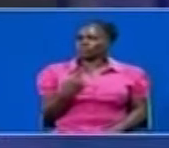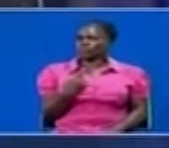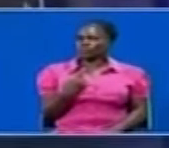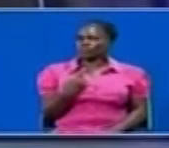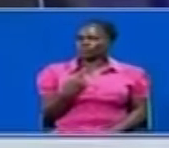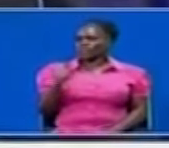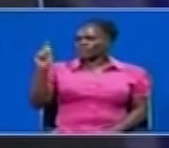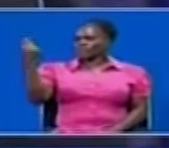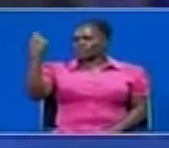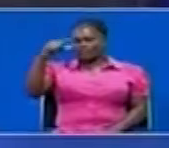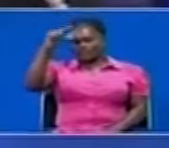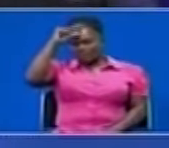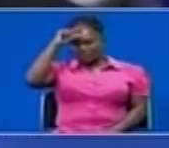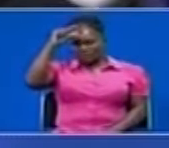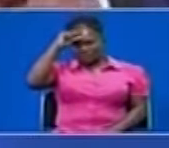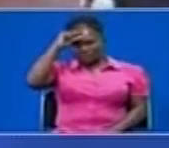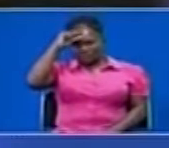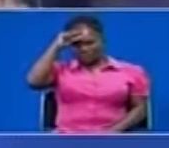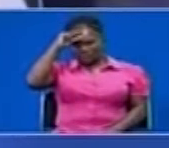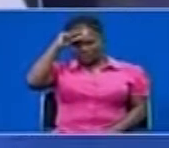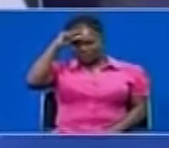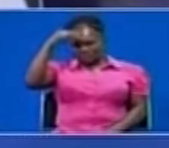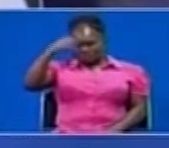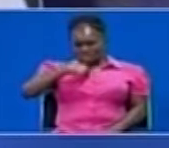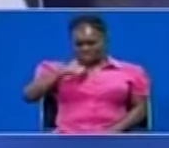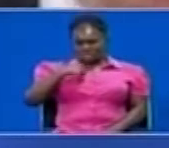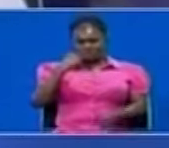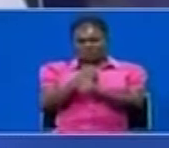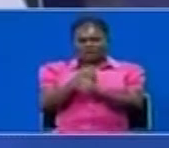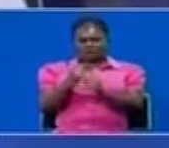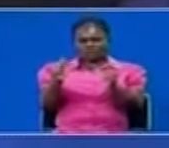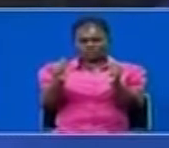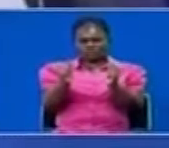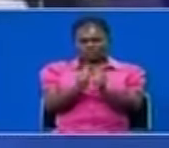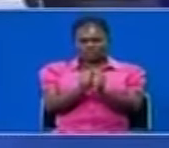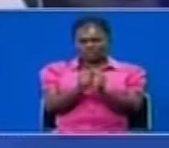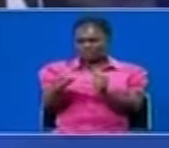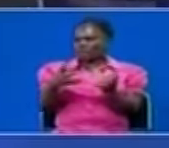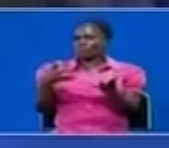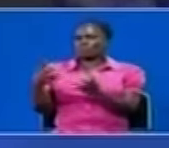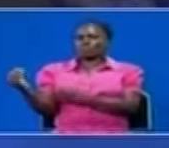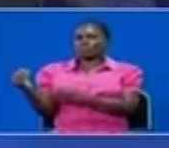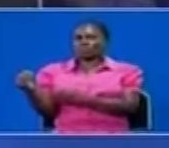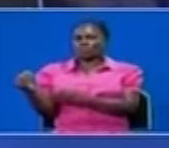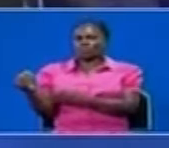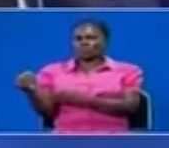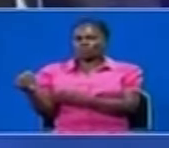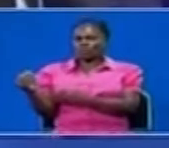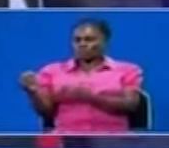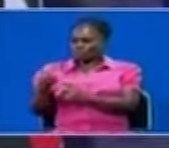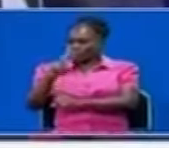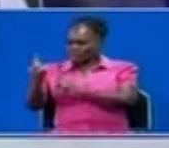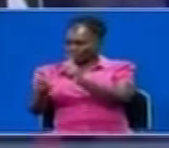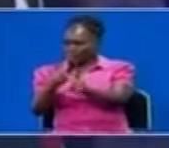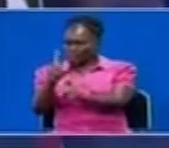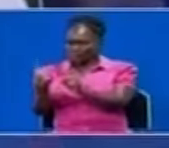That the Kenyan government and the US government have colluded. Na huyu anasema anaenda, nataka kuenda ku interrogate